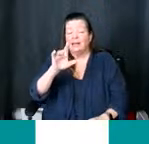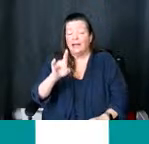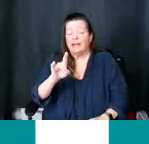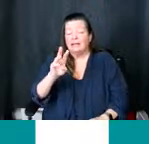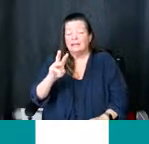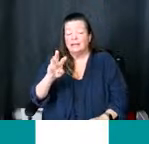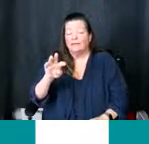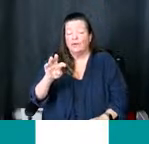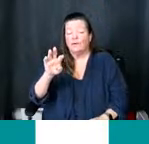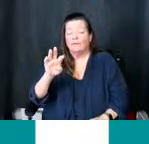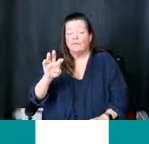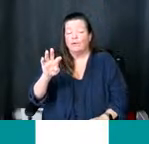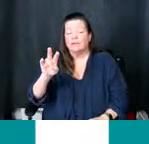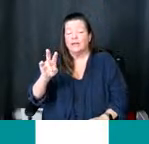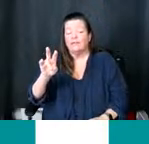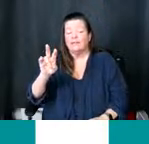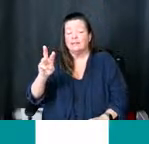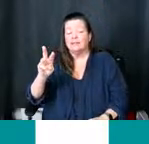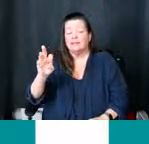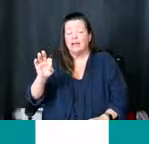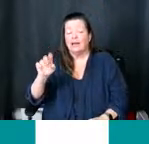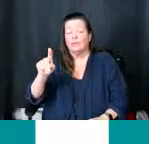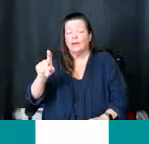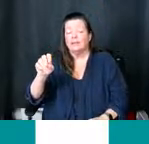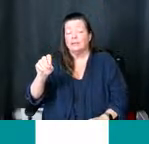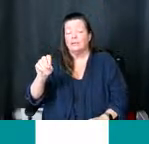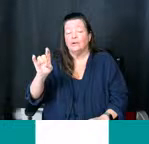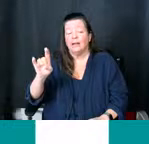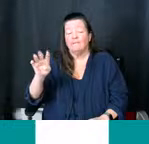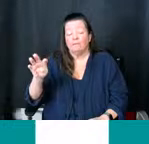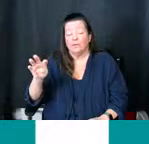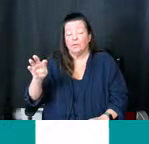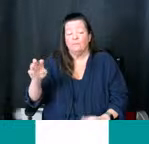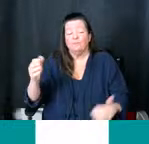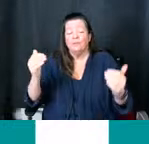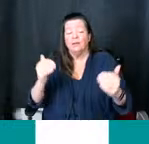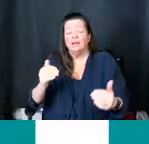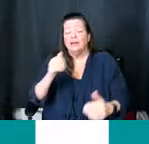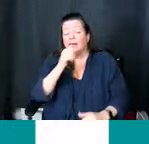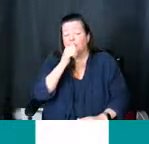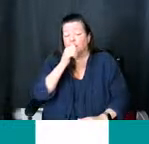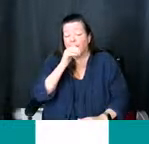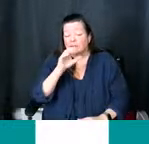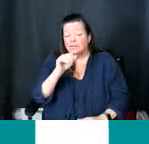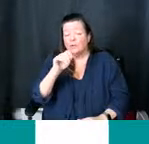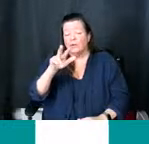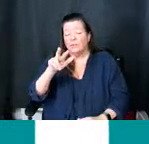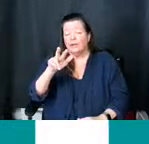864-4769-1084 and passcode